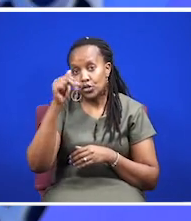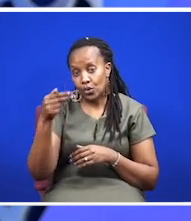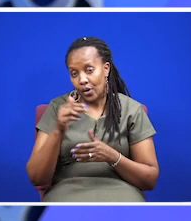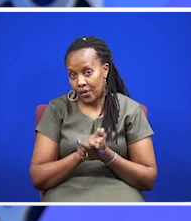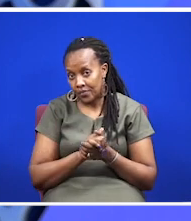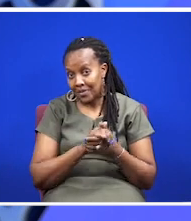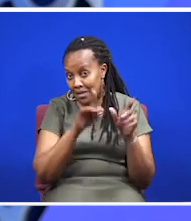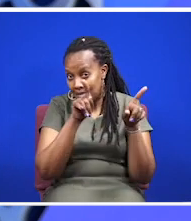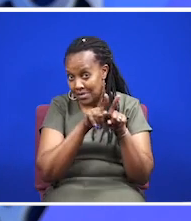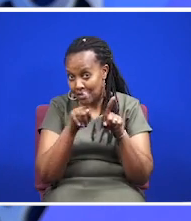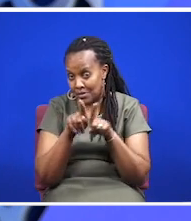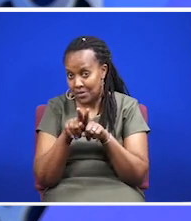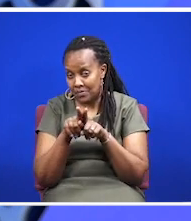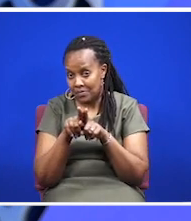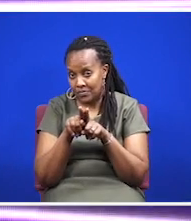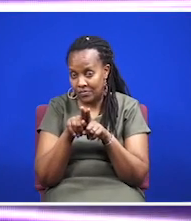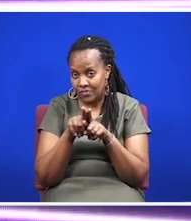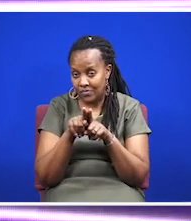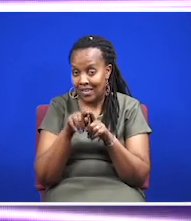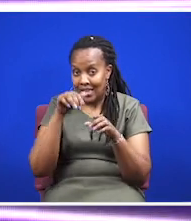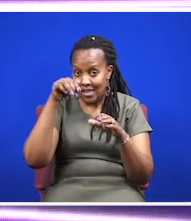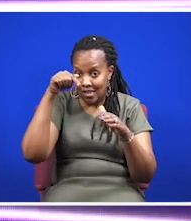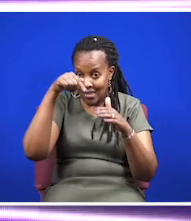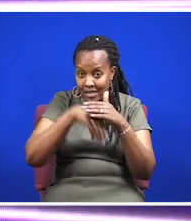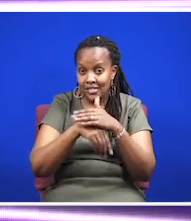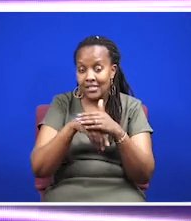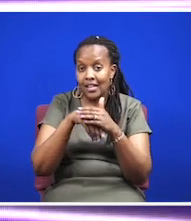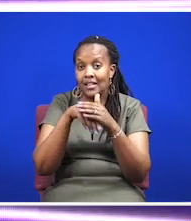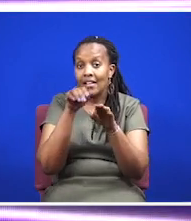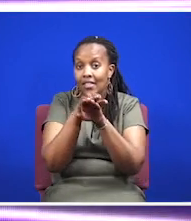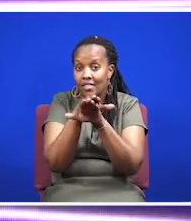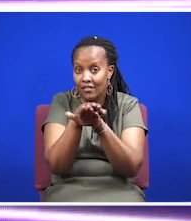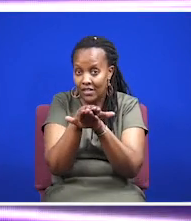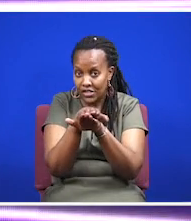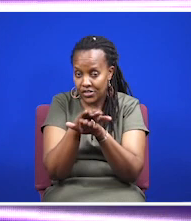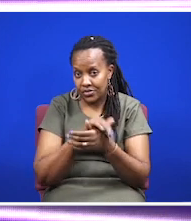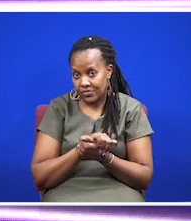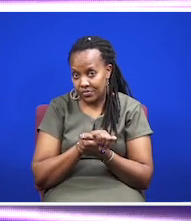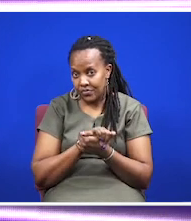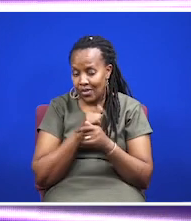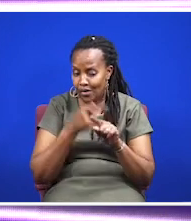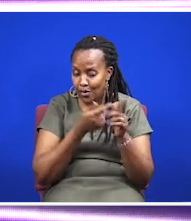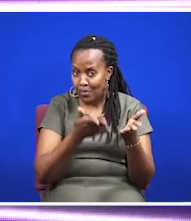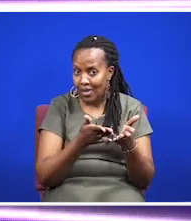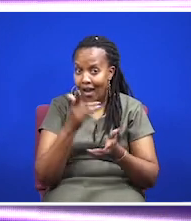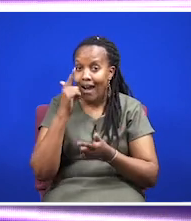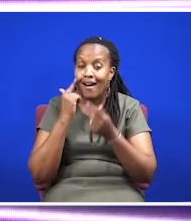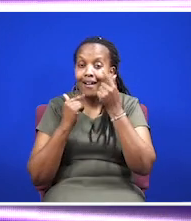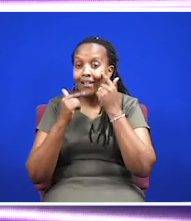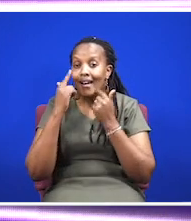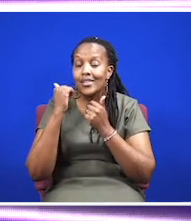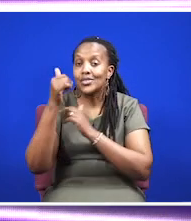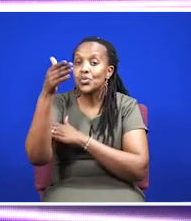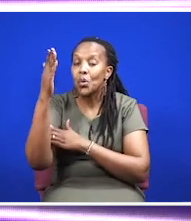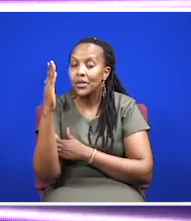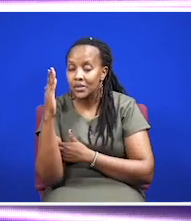also in the stomach of the fish that swallowed him. And from there, he cries out to God. He talks